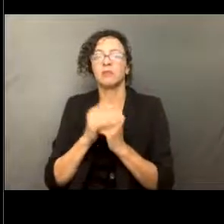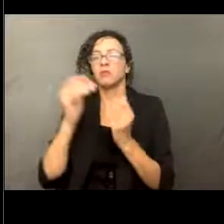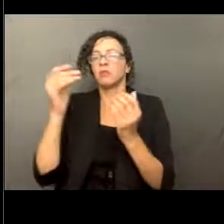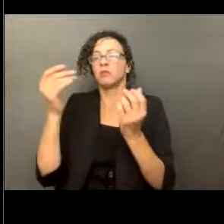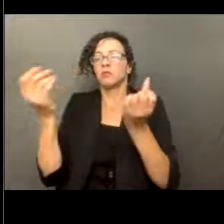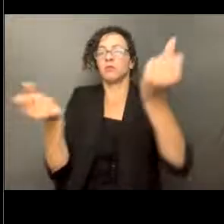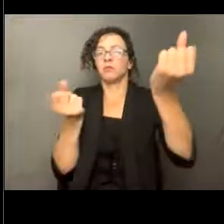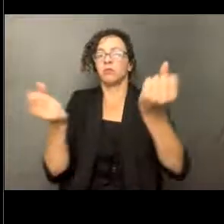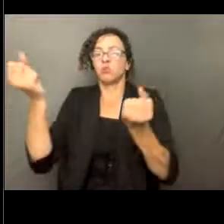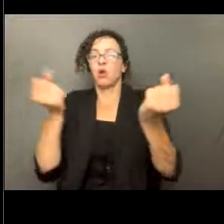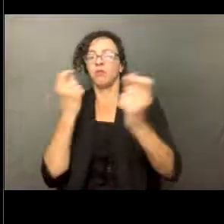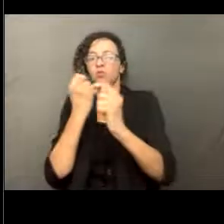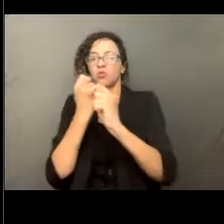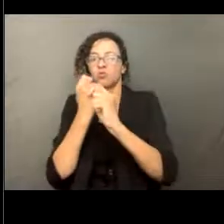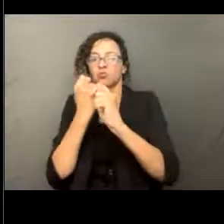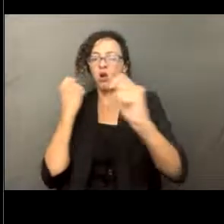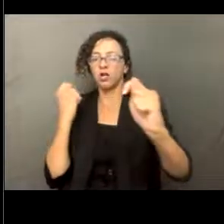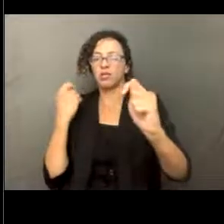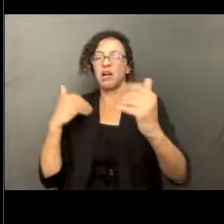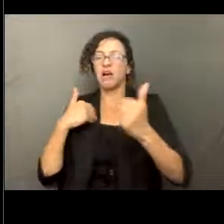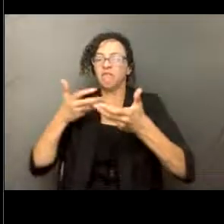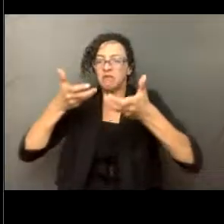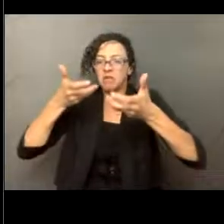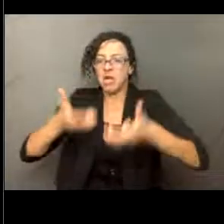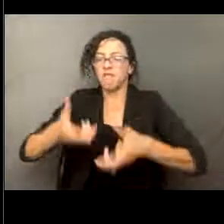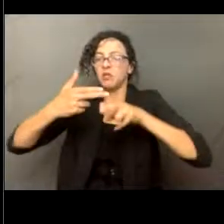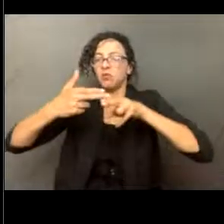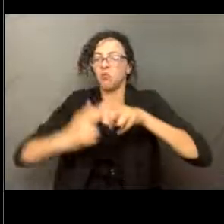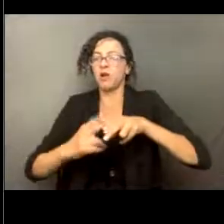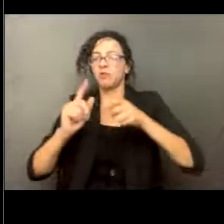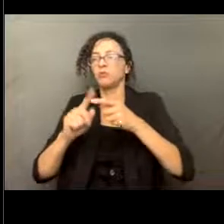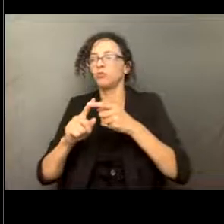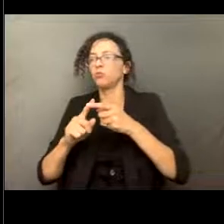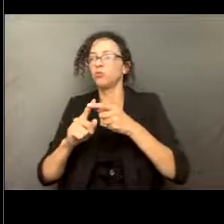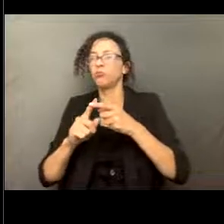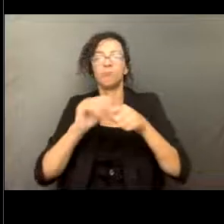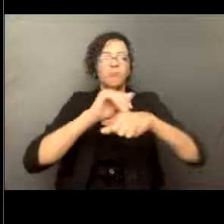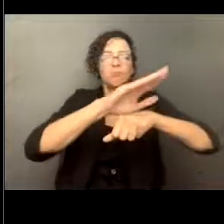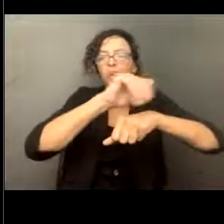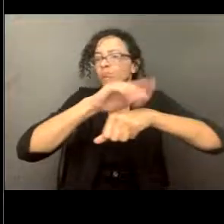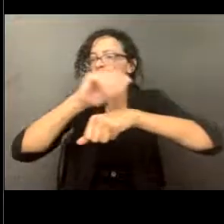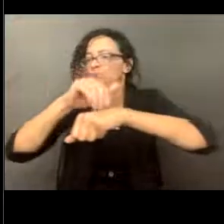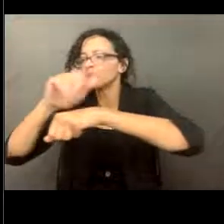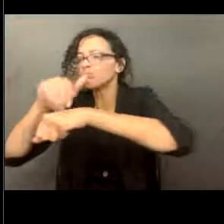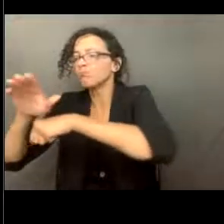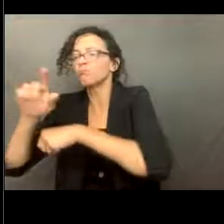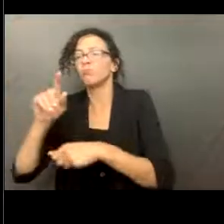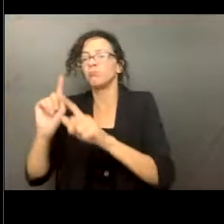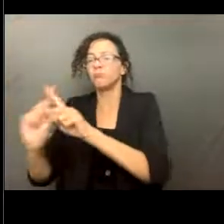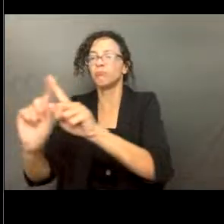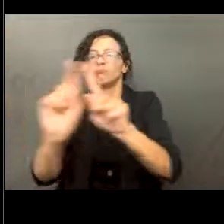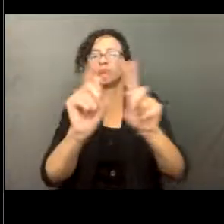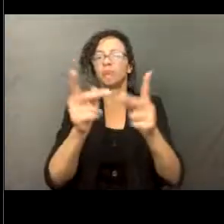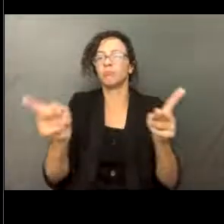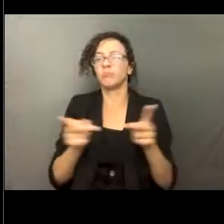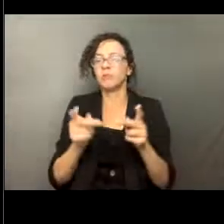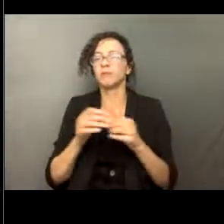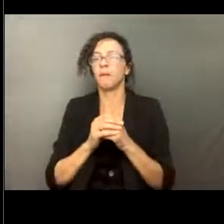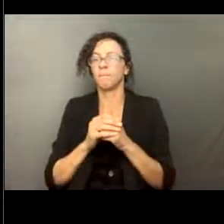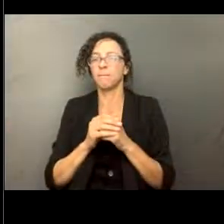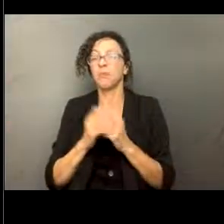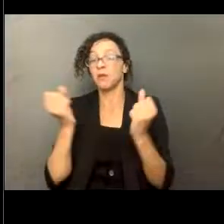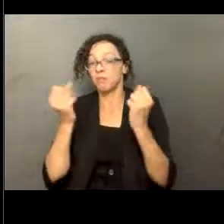deliveries at whichever warehouse it is. My members, like everybody that are on construction sites, use porta